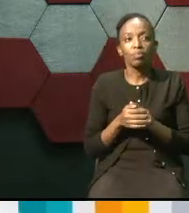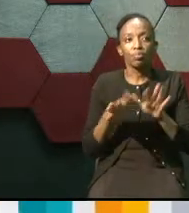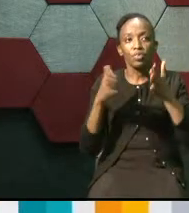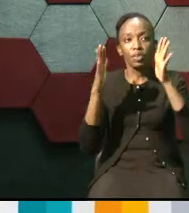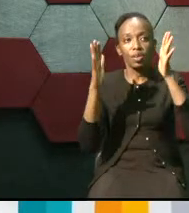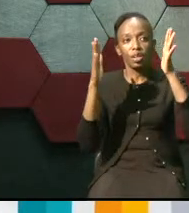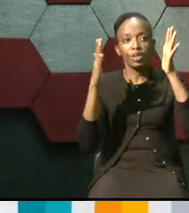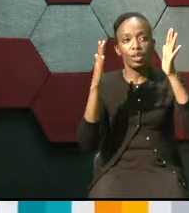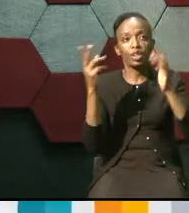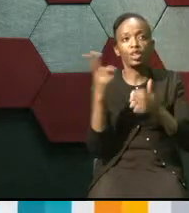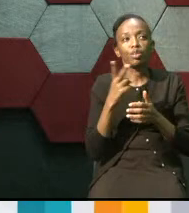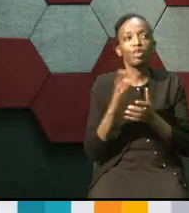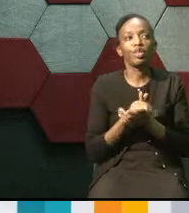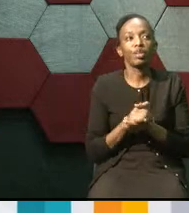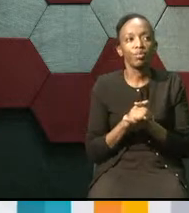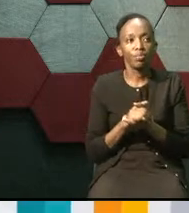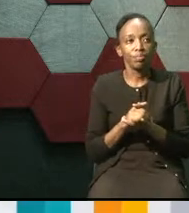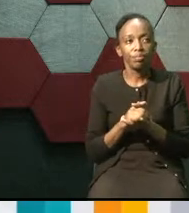Congratulations.